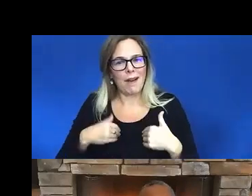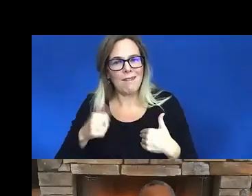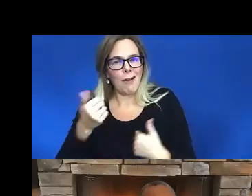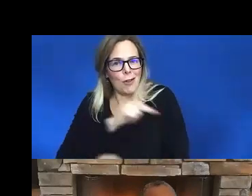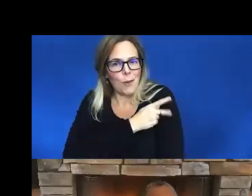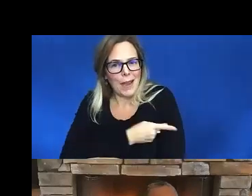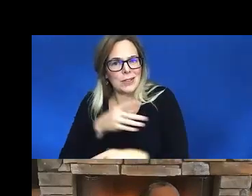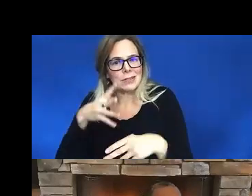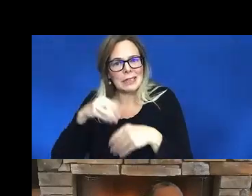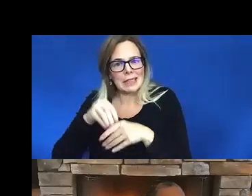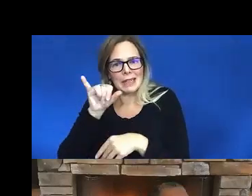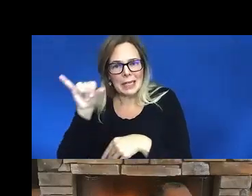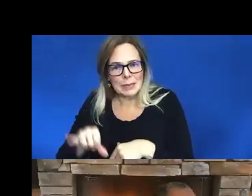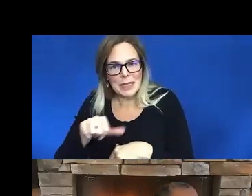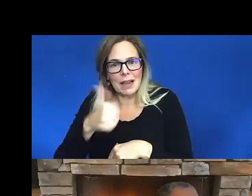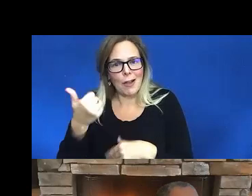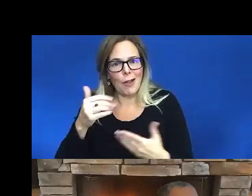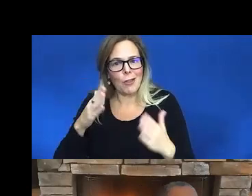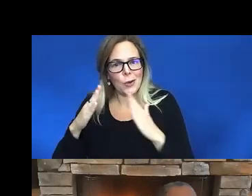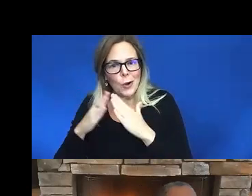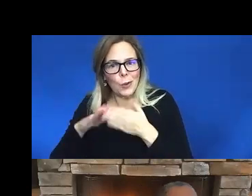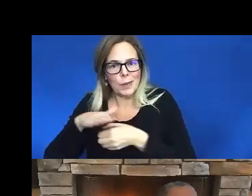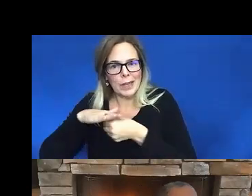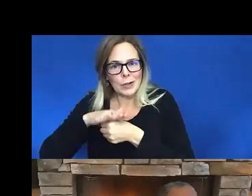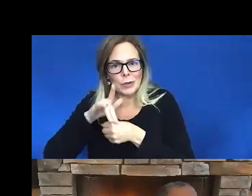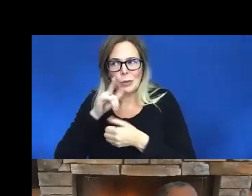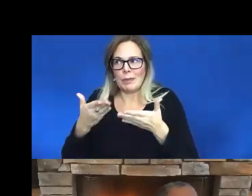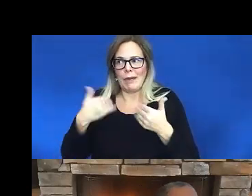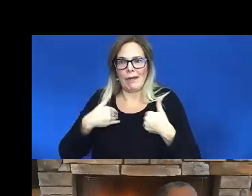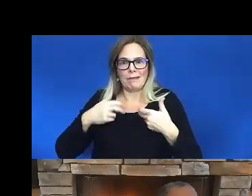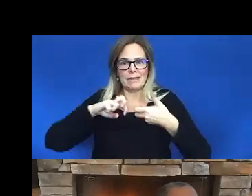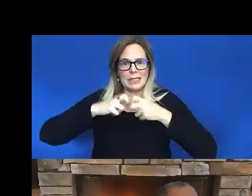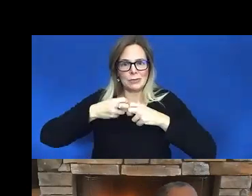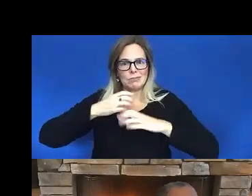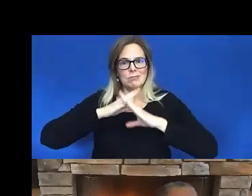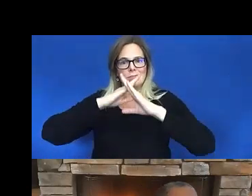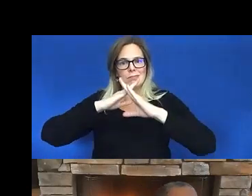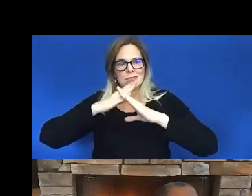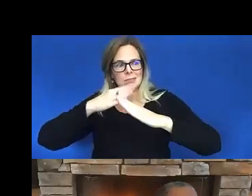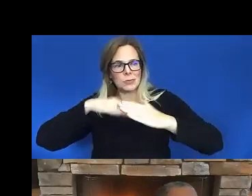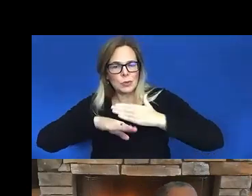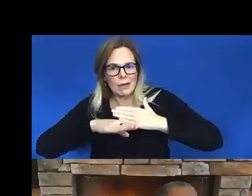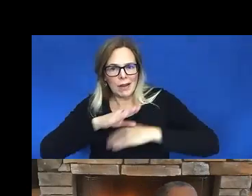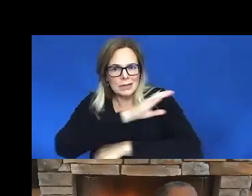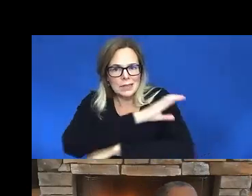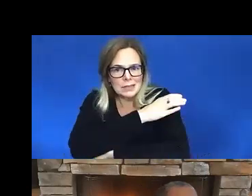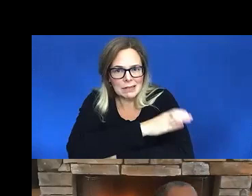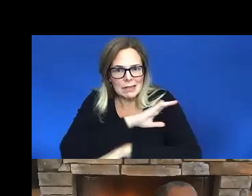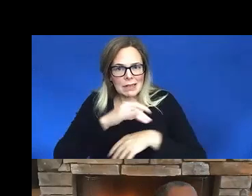Yeah, so I would ask Crystal from Ambulatory Care to comment upon that.